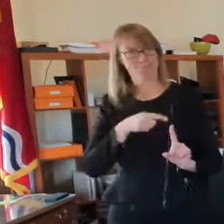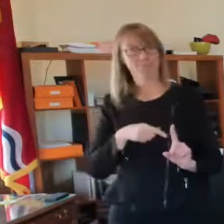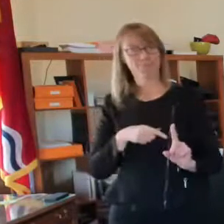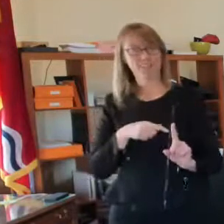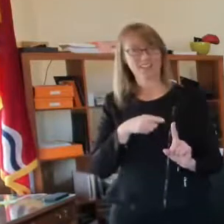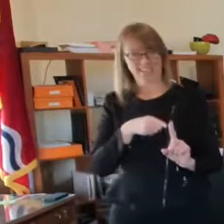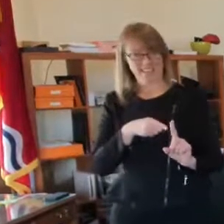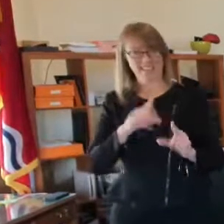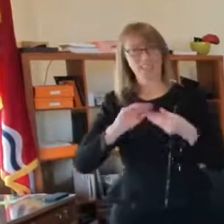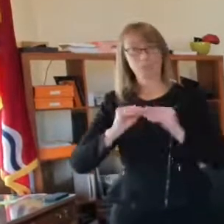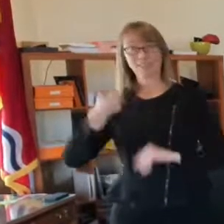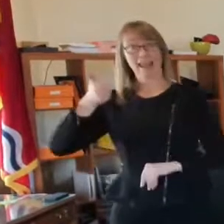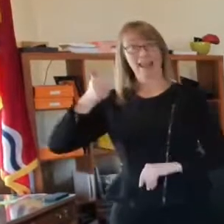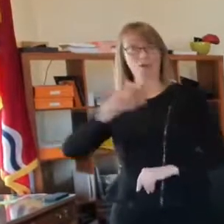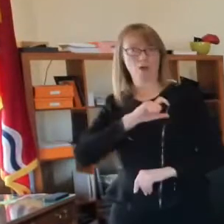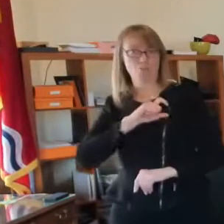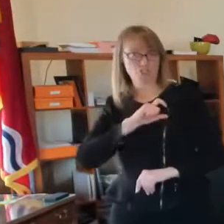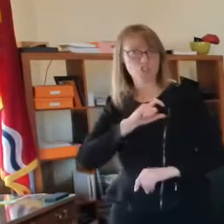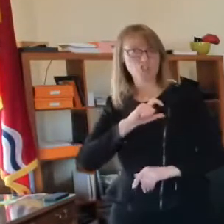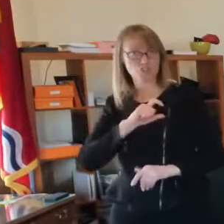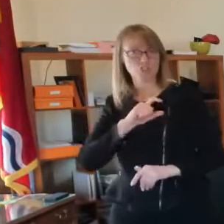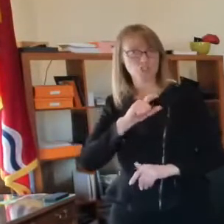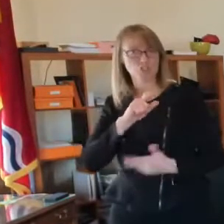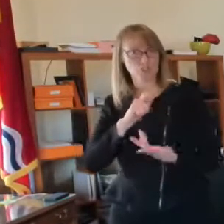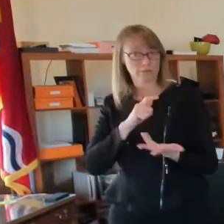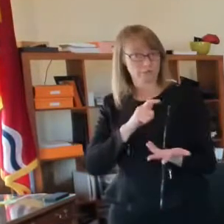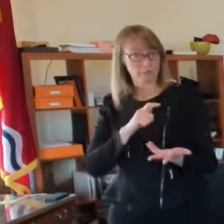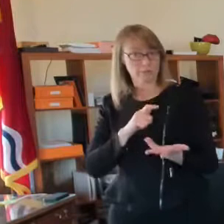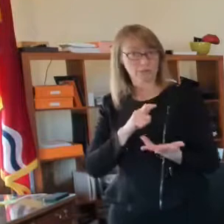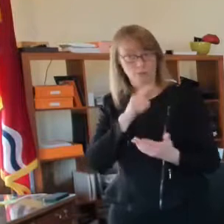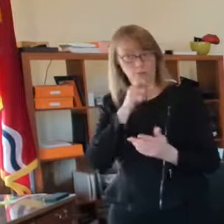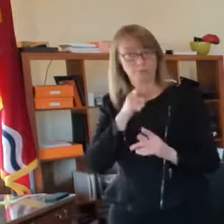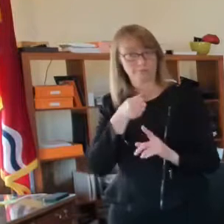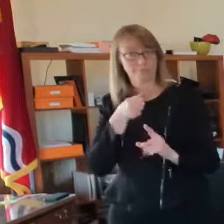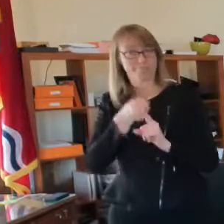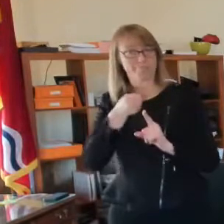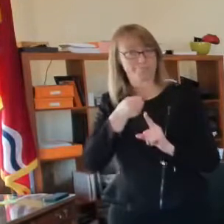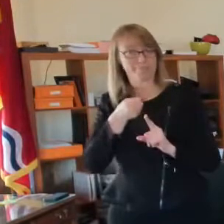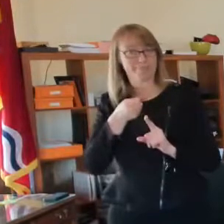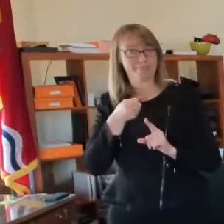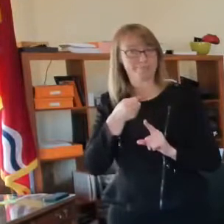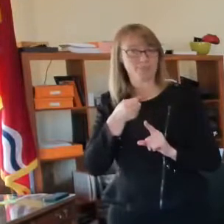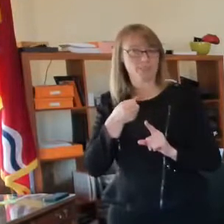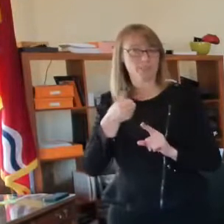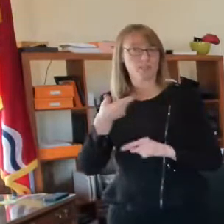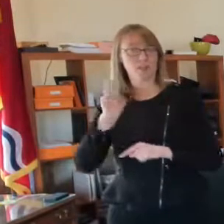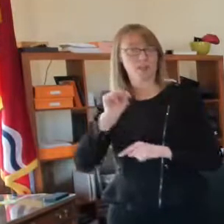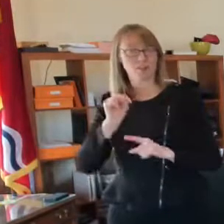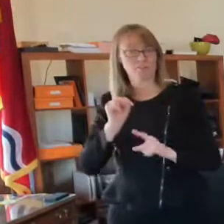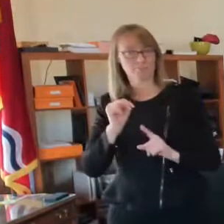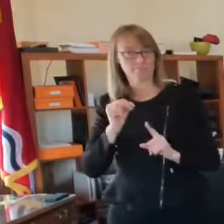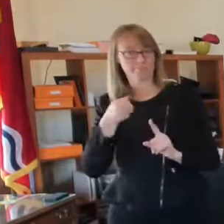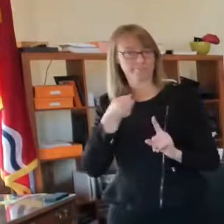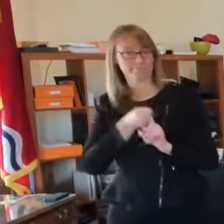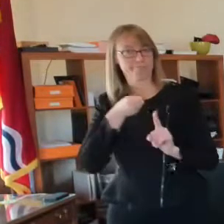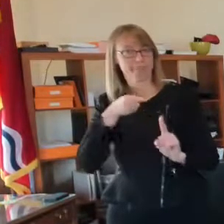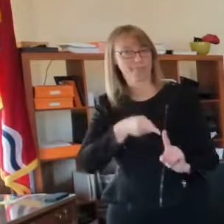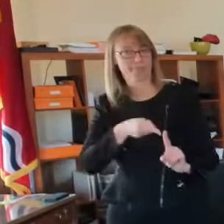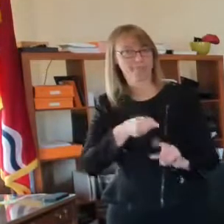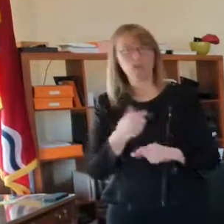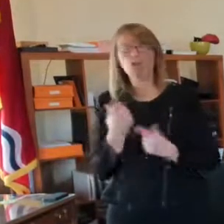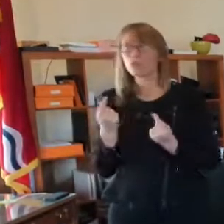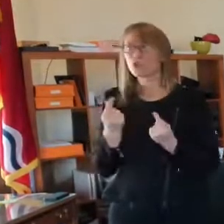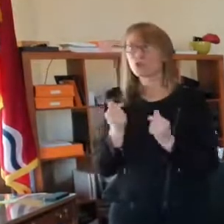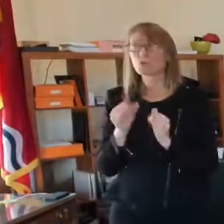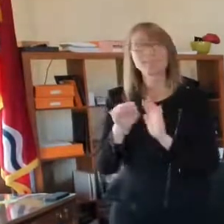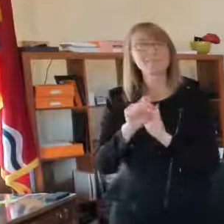about what happens when the state has very lax gun laws. Do you think, with so many officers